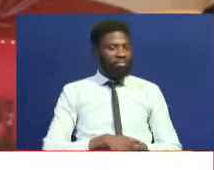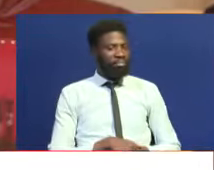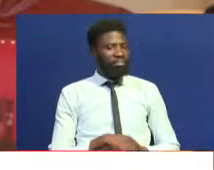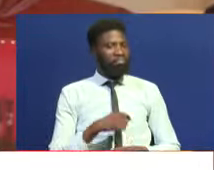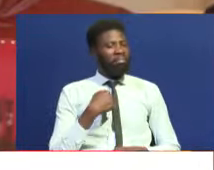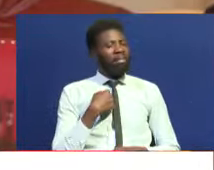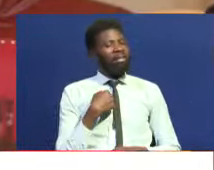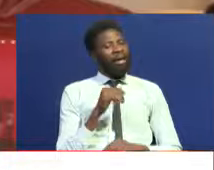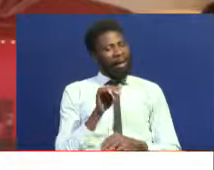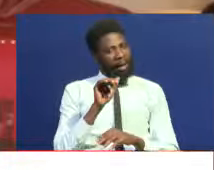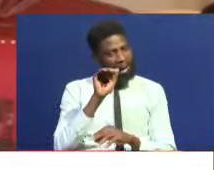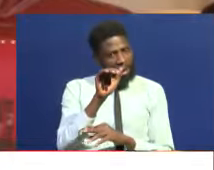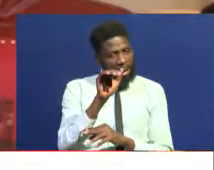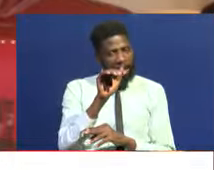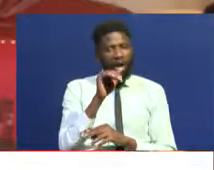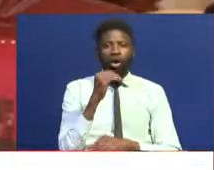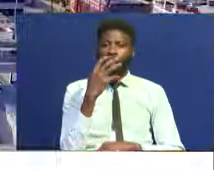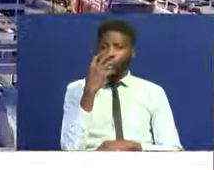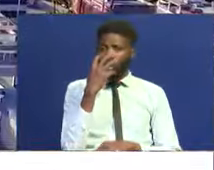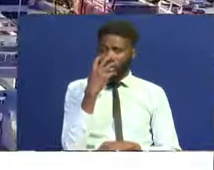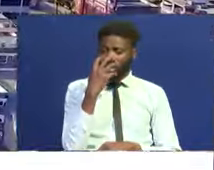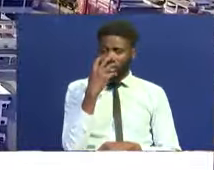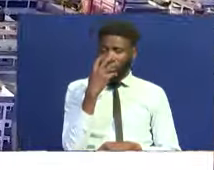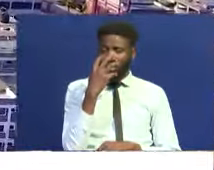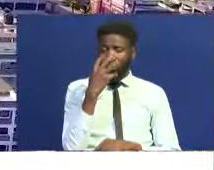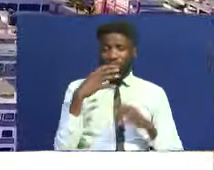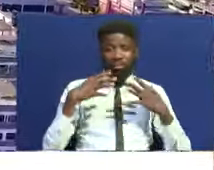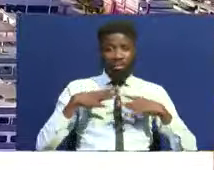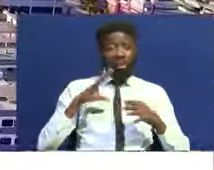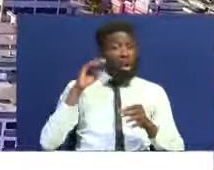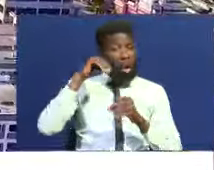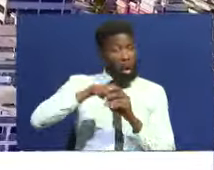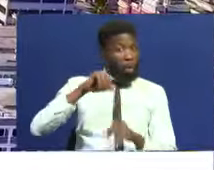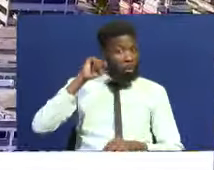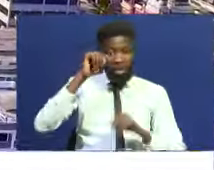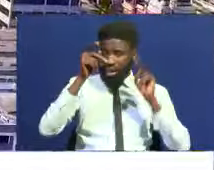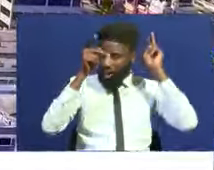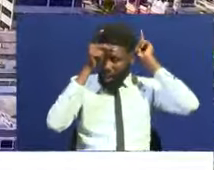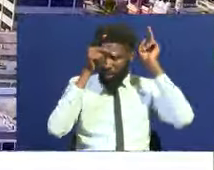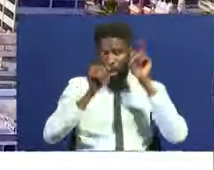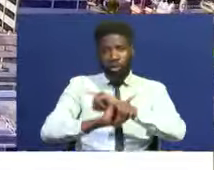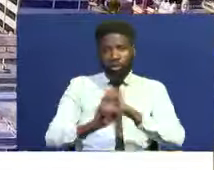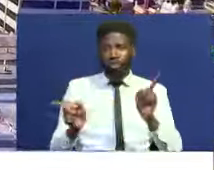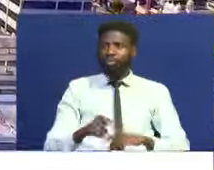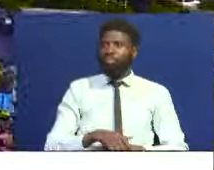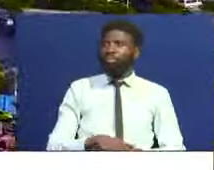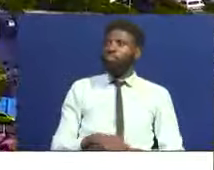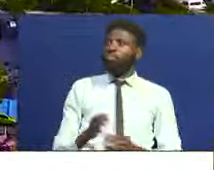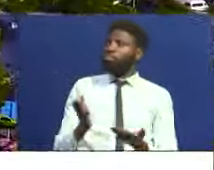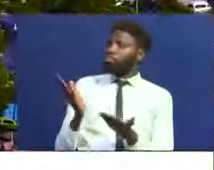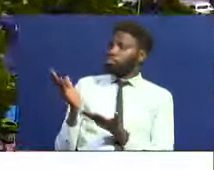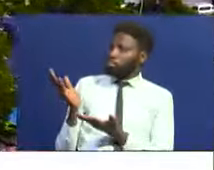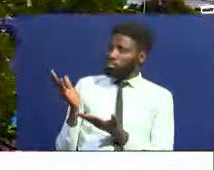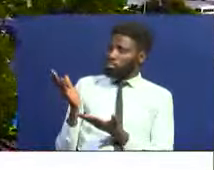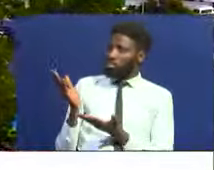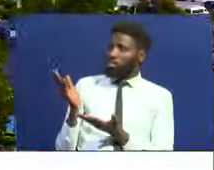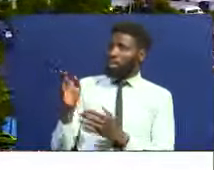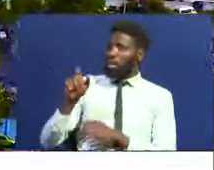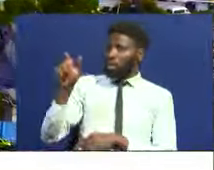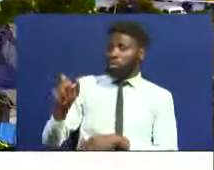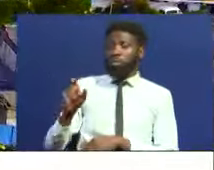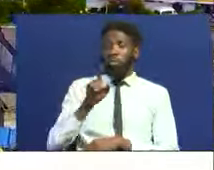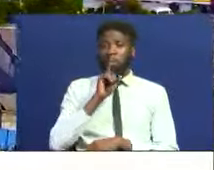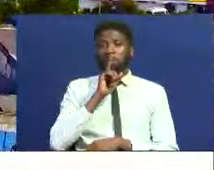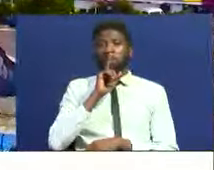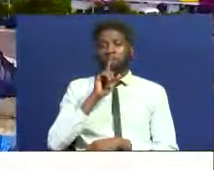be soaked in the politics of Kakamega. Elsewhere, company leaders and locals say the region feels left out of government, urging the president